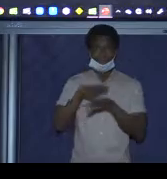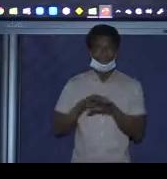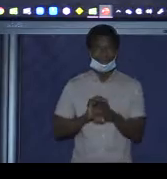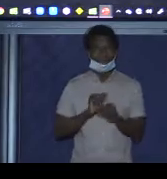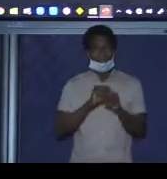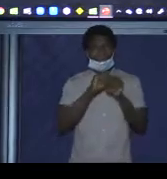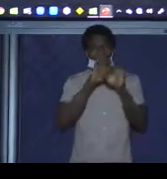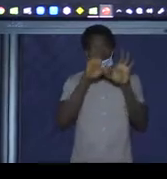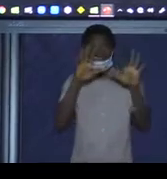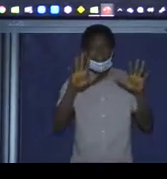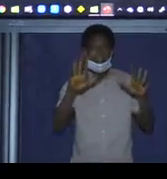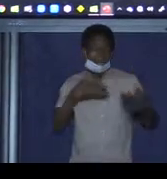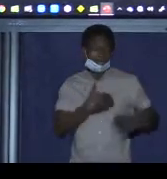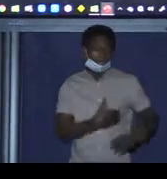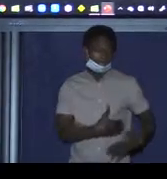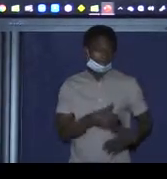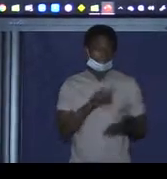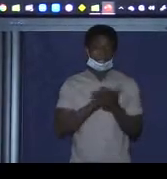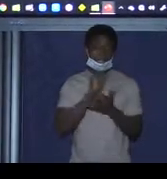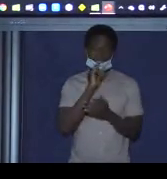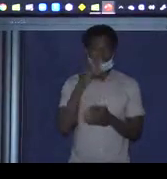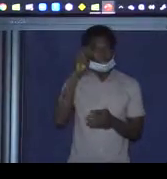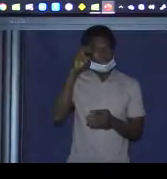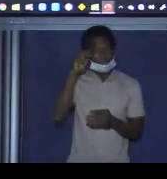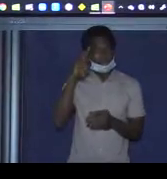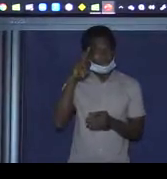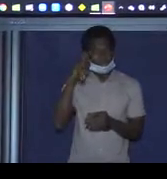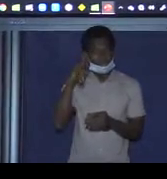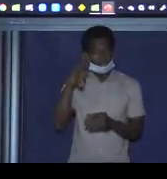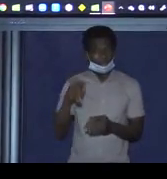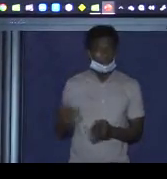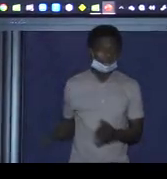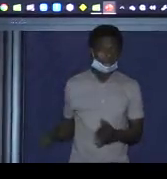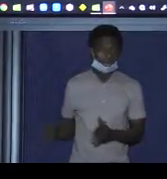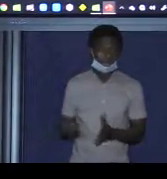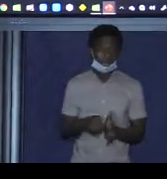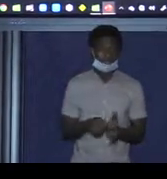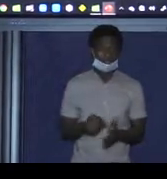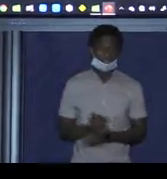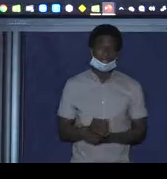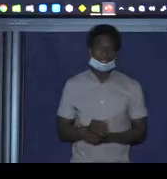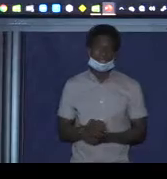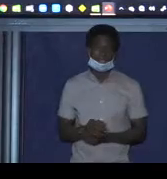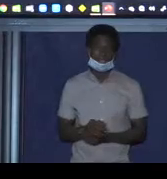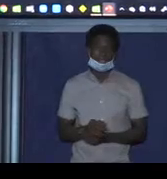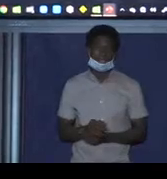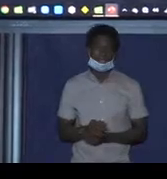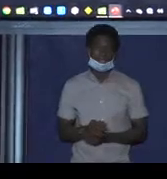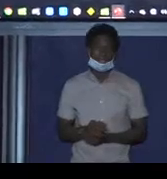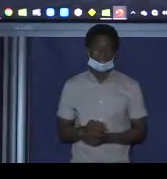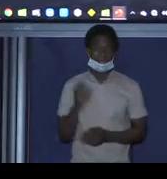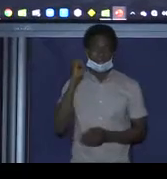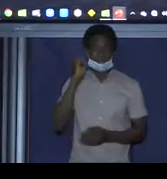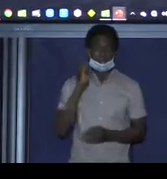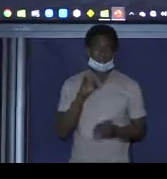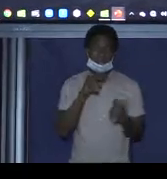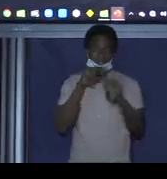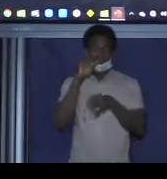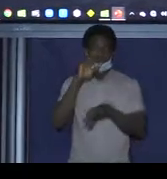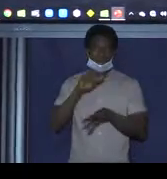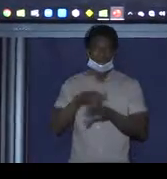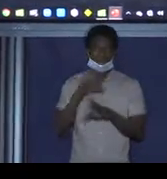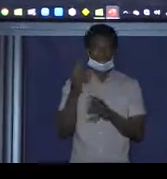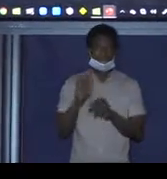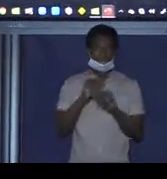looks on the bright side, that is Mr. Advantage, Mr. Merit. That is, he looks at